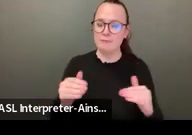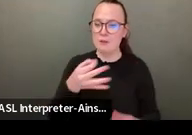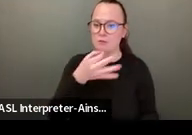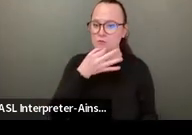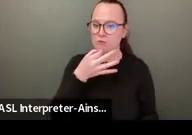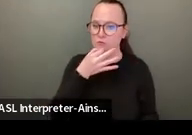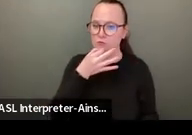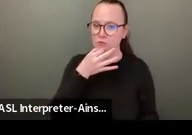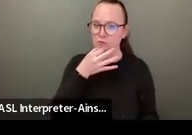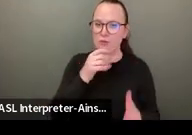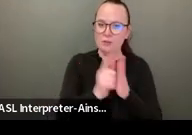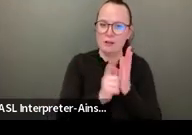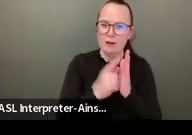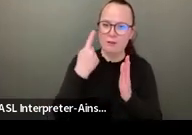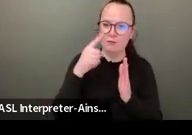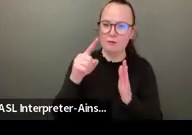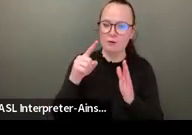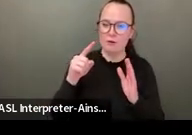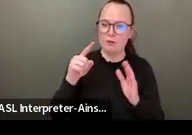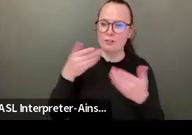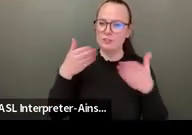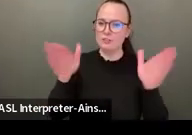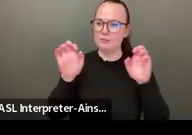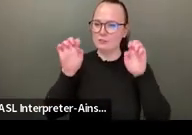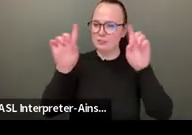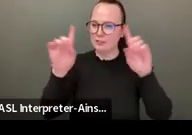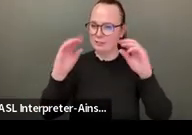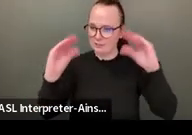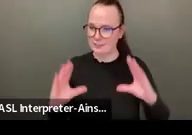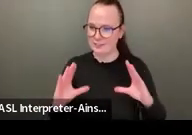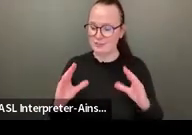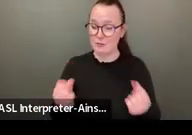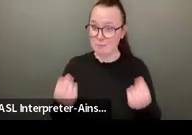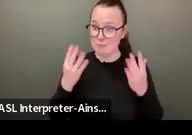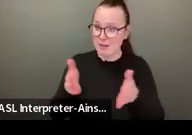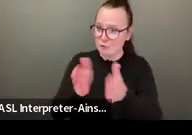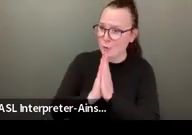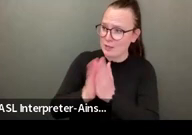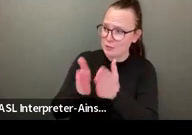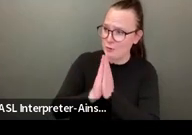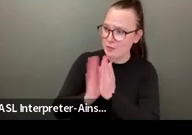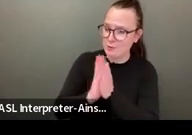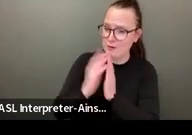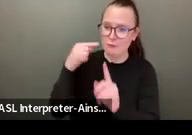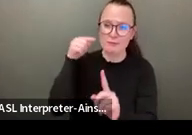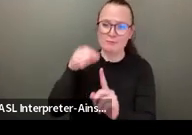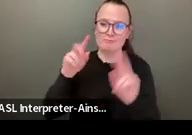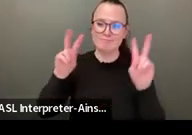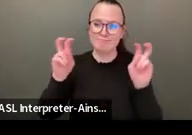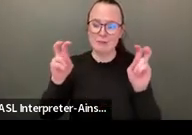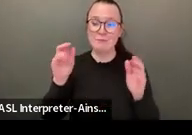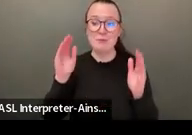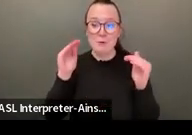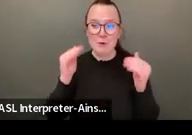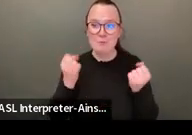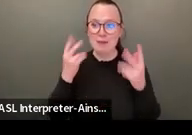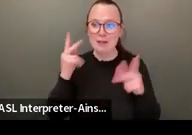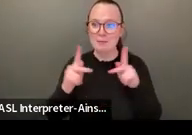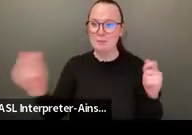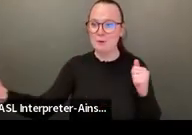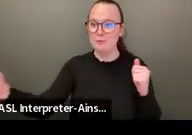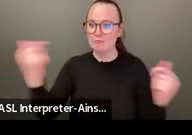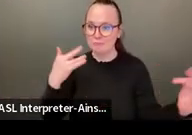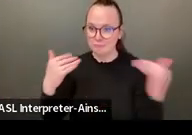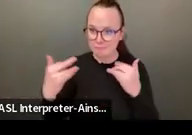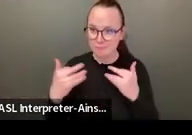many requests for this, so hopefully we get a good turnout. And then we have those related service provider ones that we feel